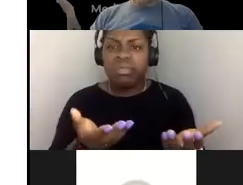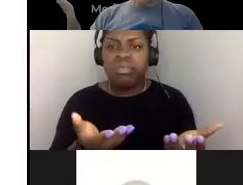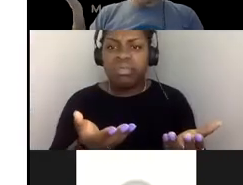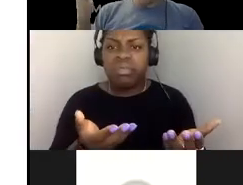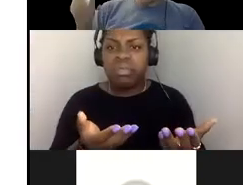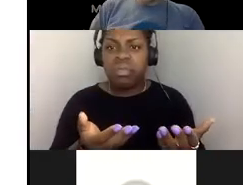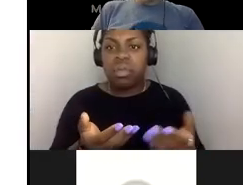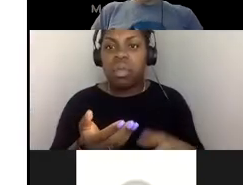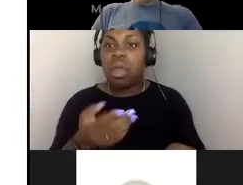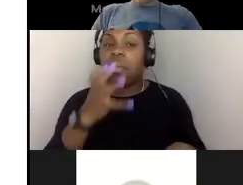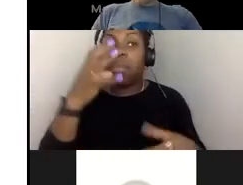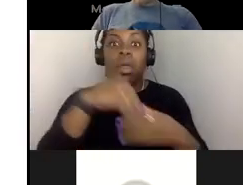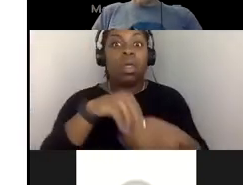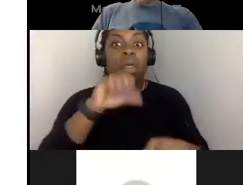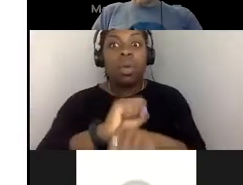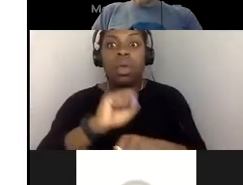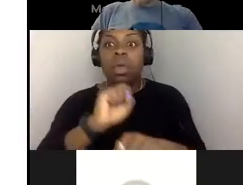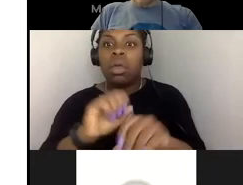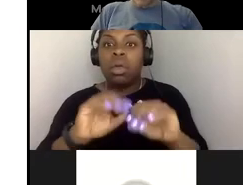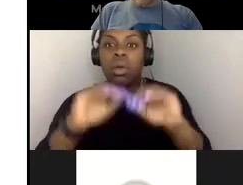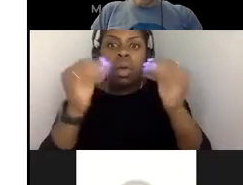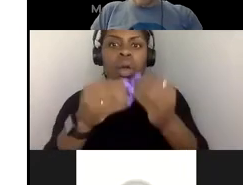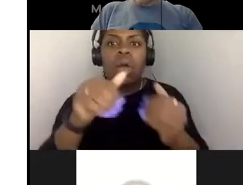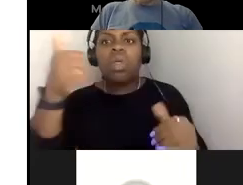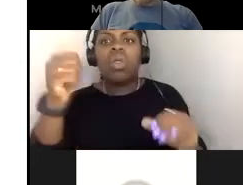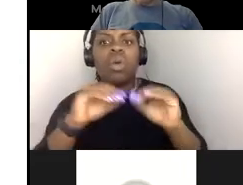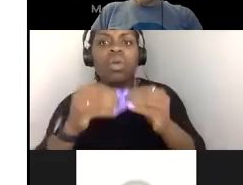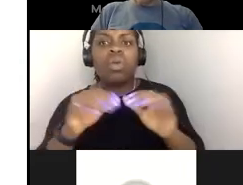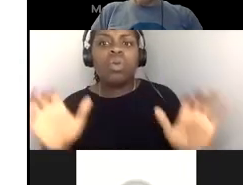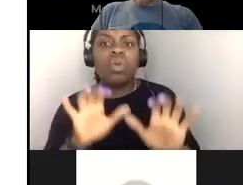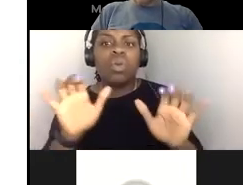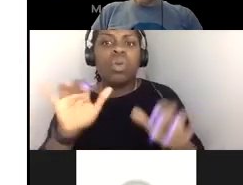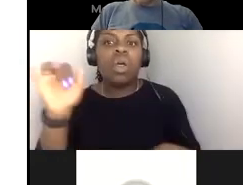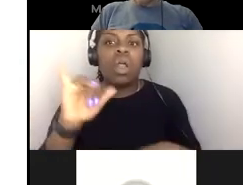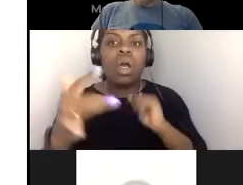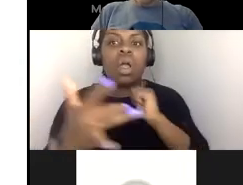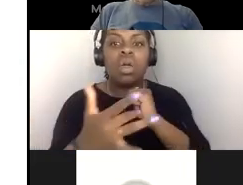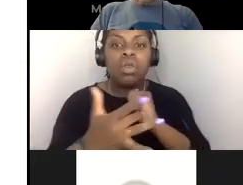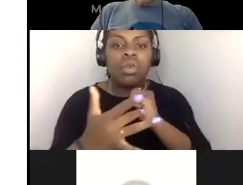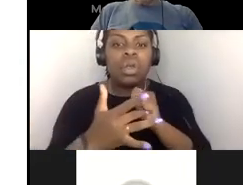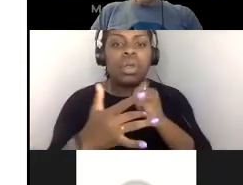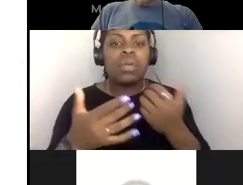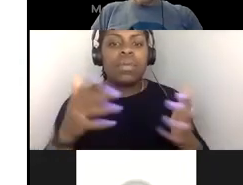uplifting the work that other organizations do, like Electronic Frontier Foundation?